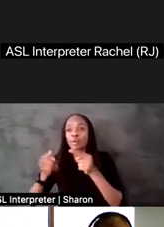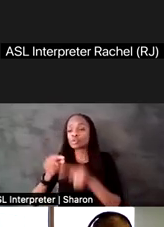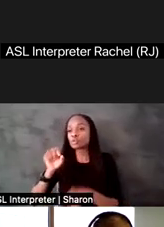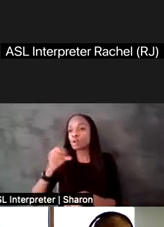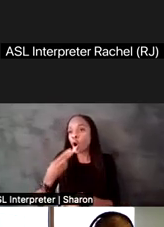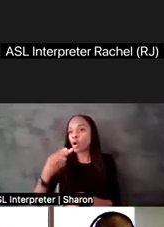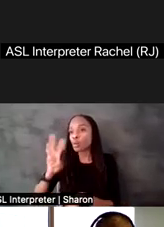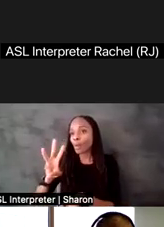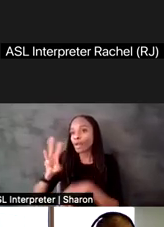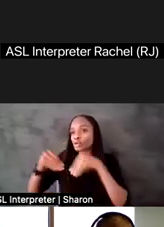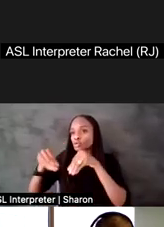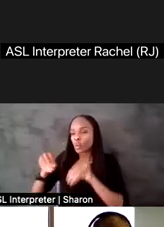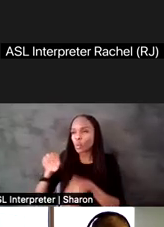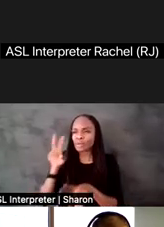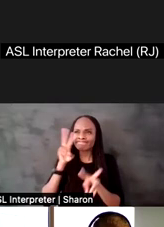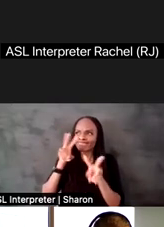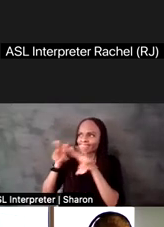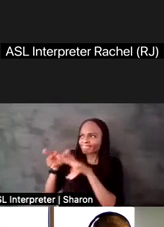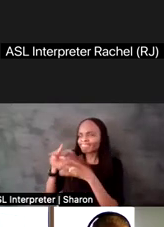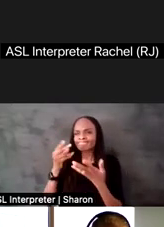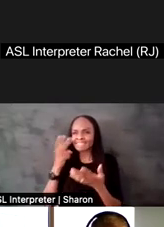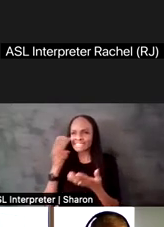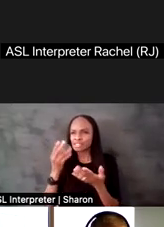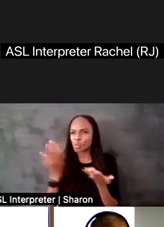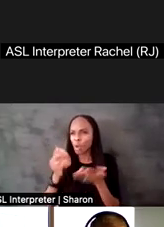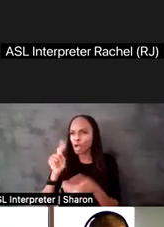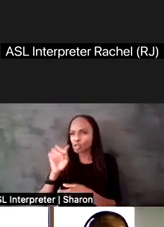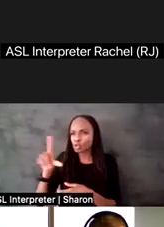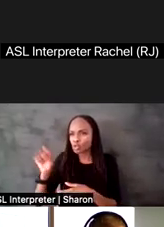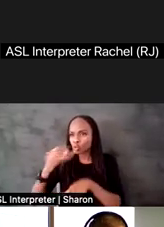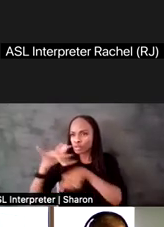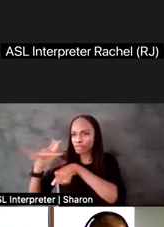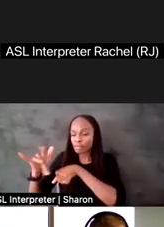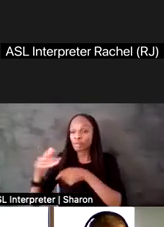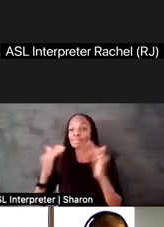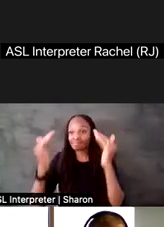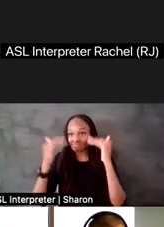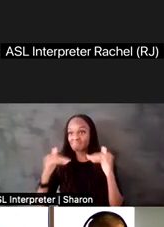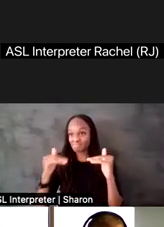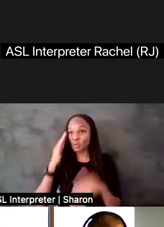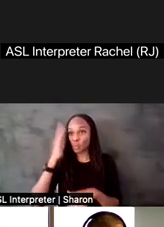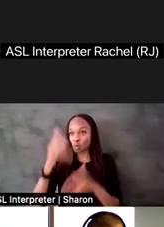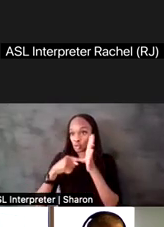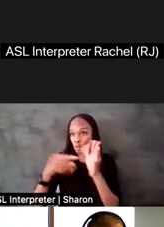have for tools and things. Next slide, we'll go into a little deeper.